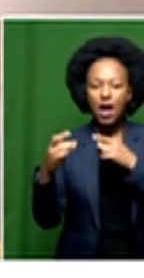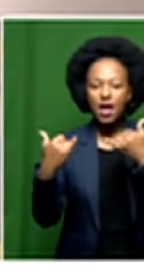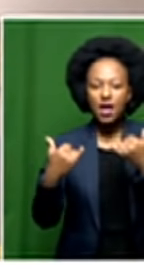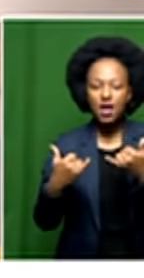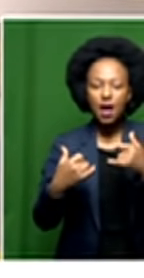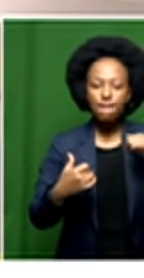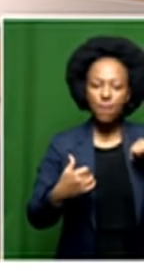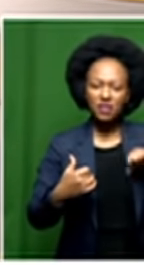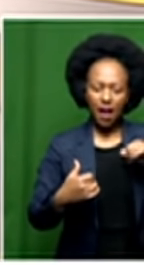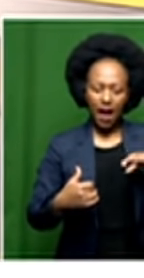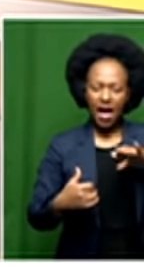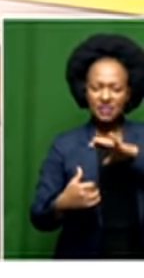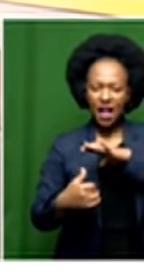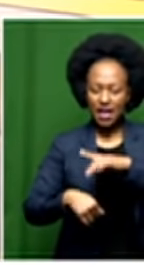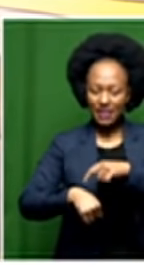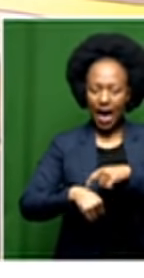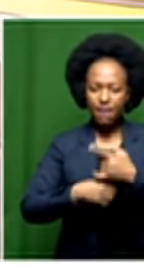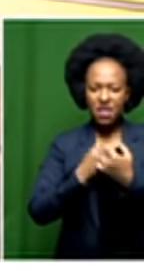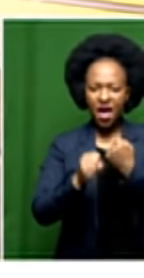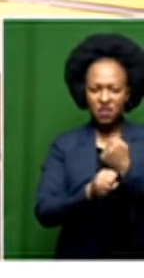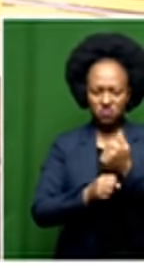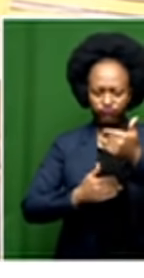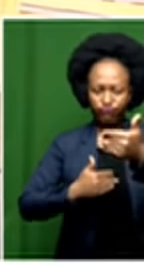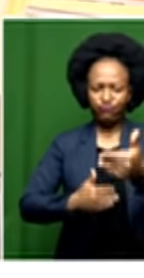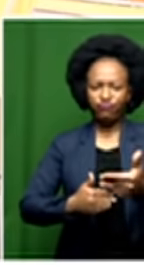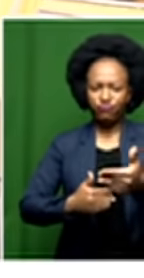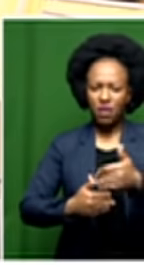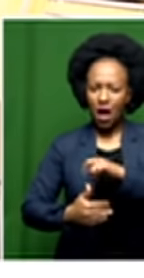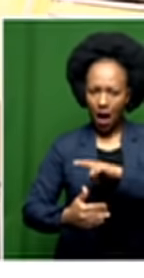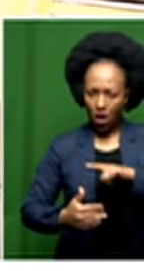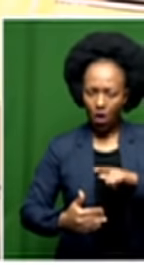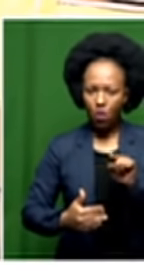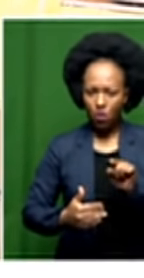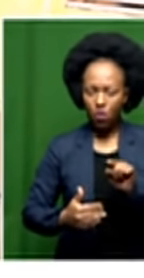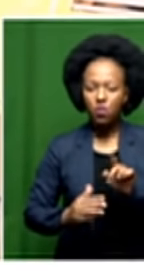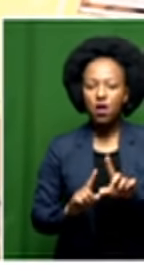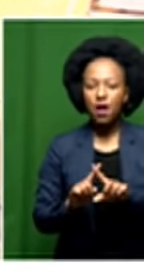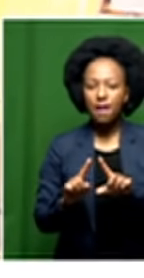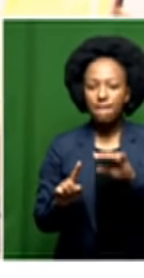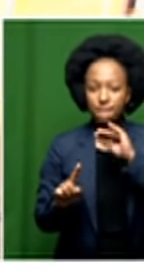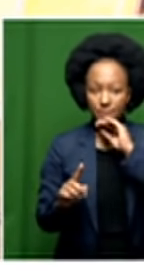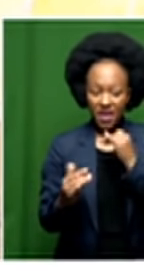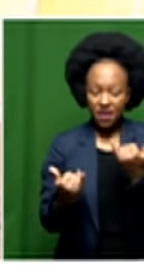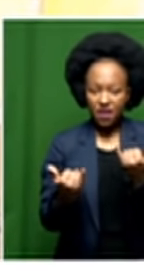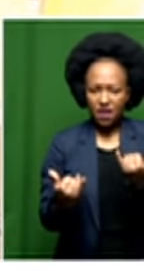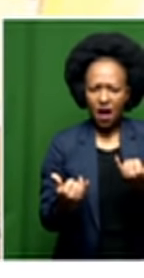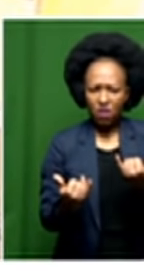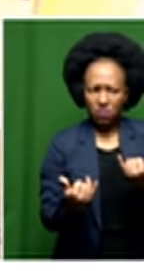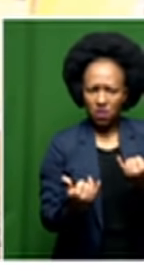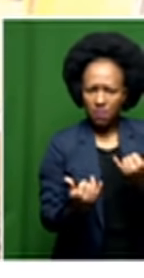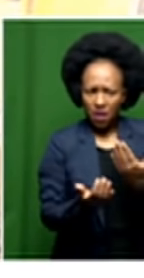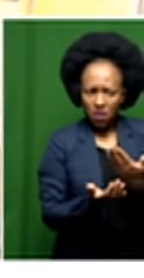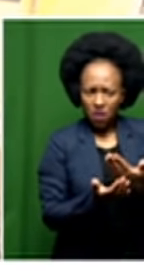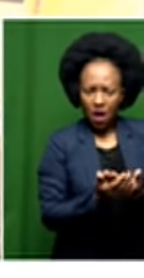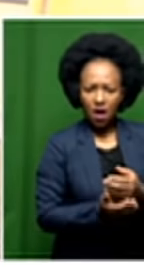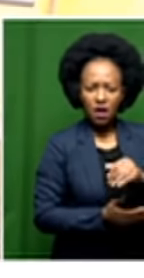a municipal council. So yes. In this regard, wouldn't it have been prudent for the IEC